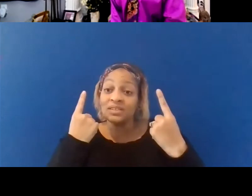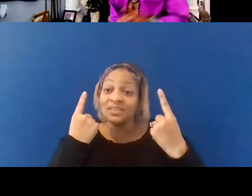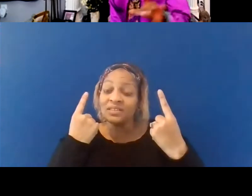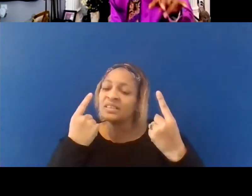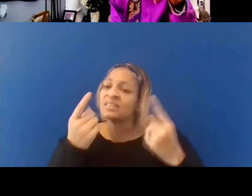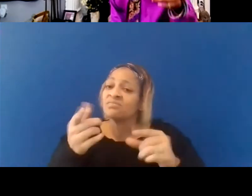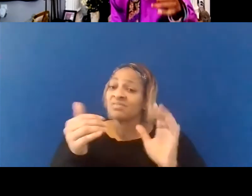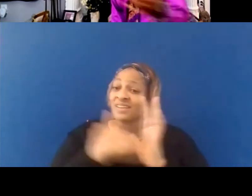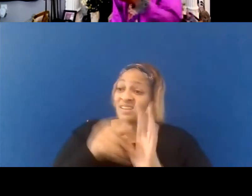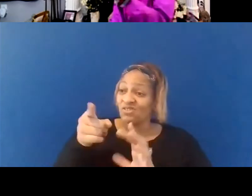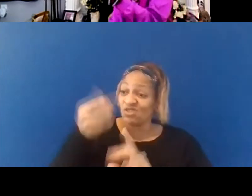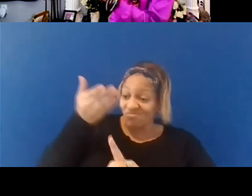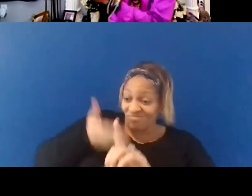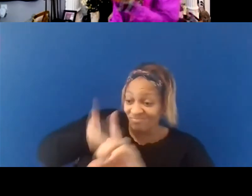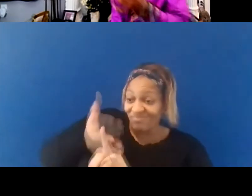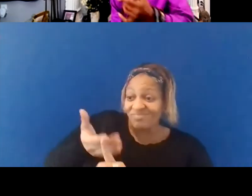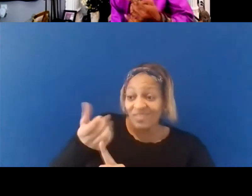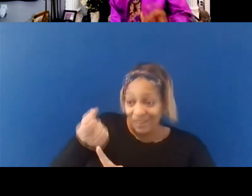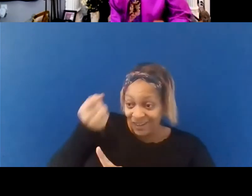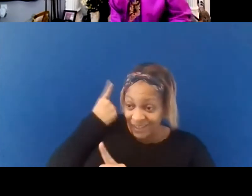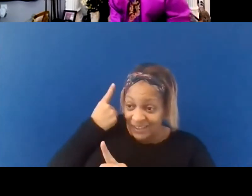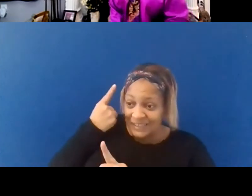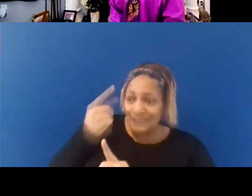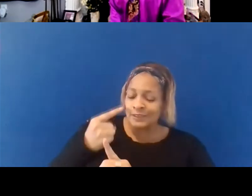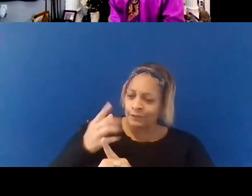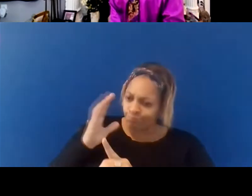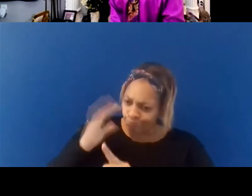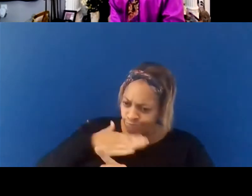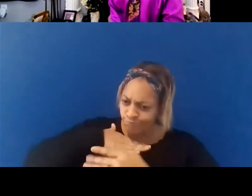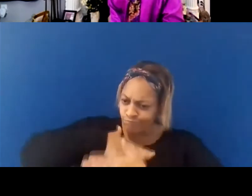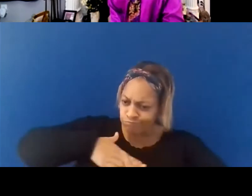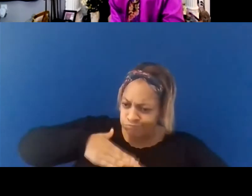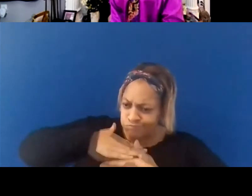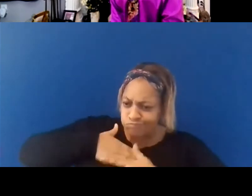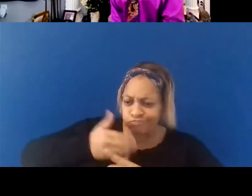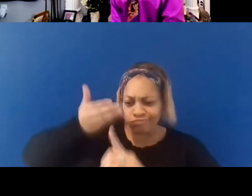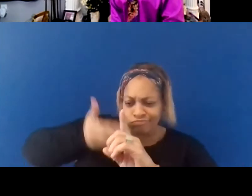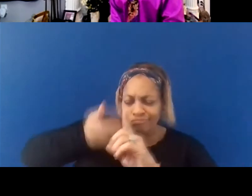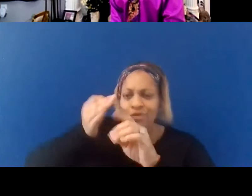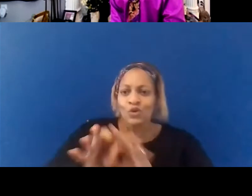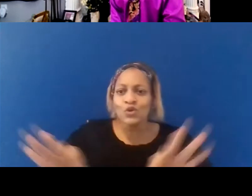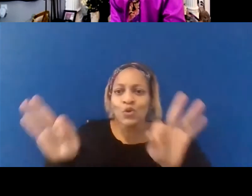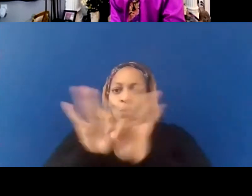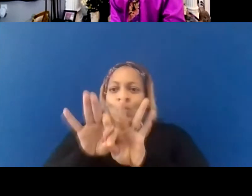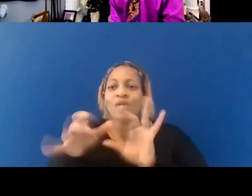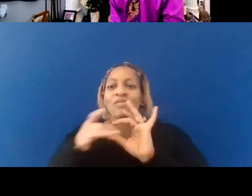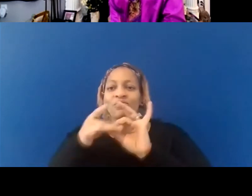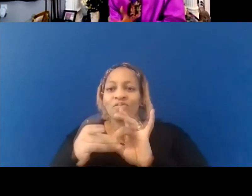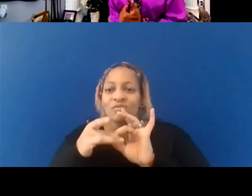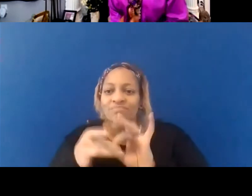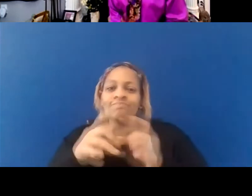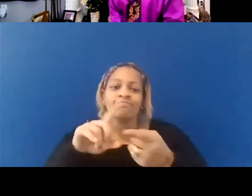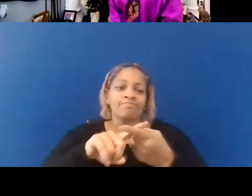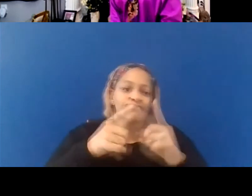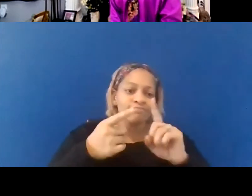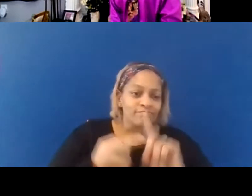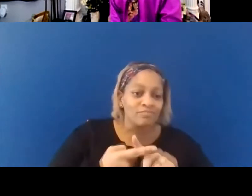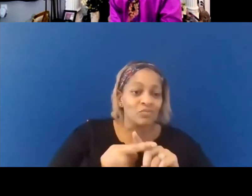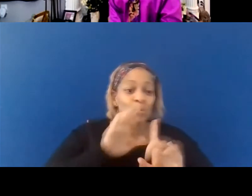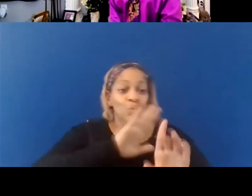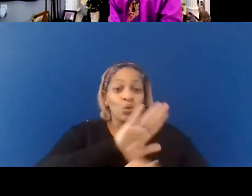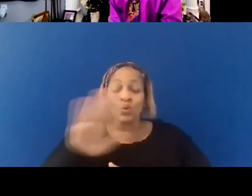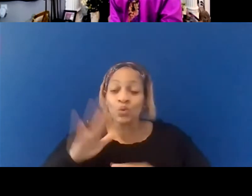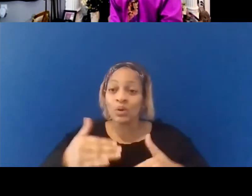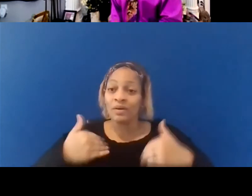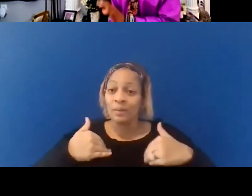once again, do you appreciate you? Do you recognize the full worth and value of you? your friendships, your relationships, your body,